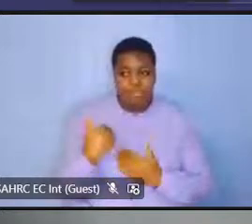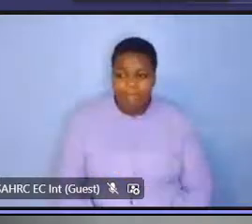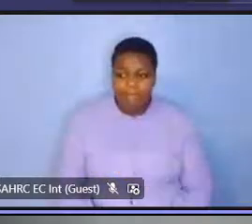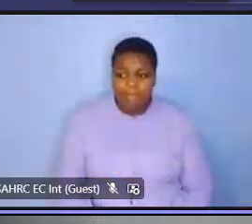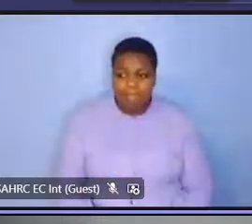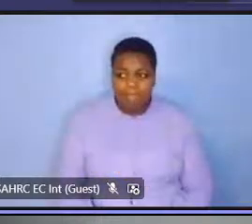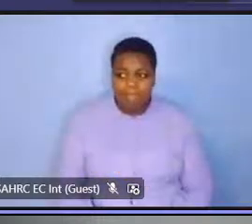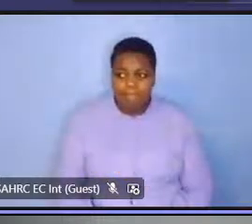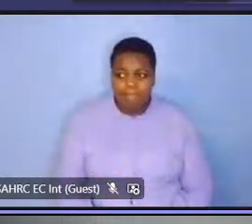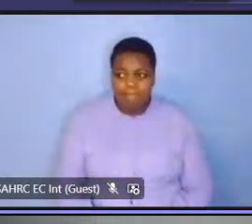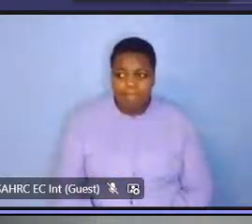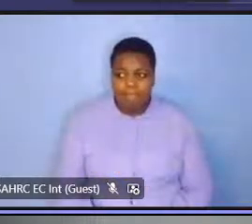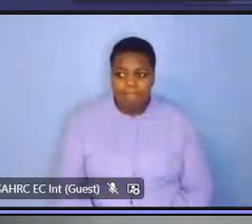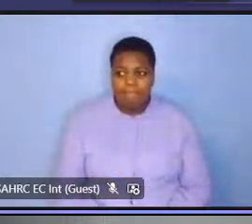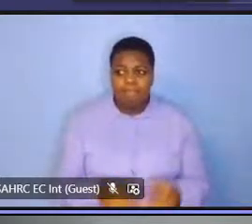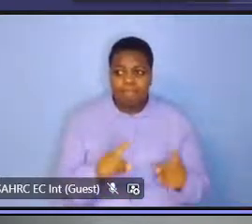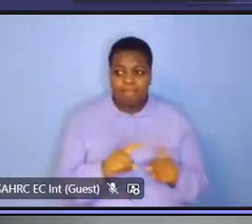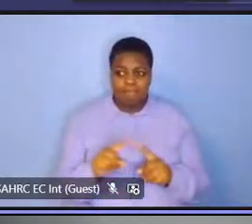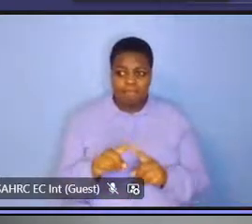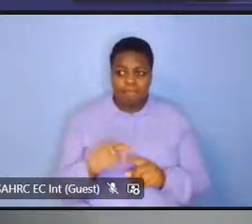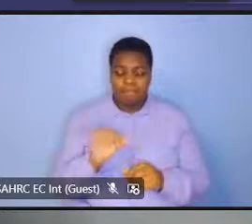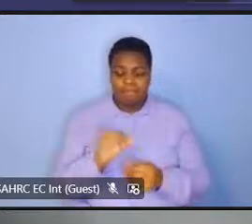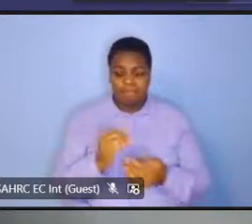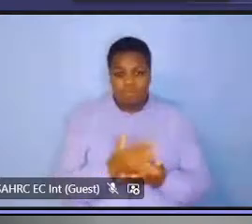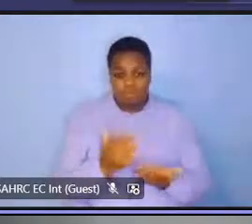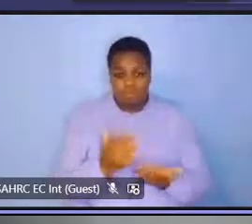and also ensure that schools are places where